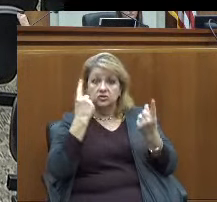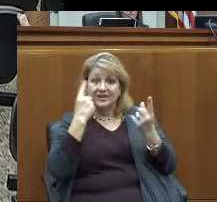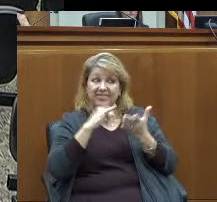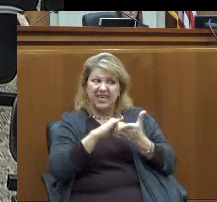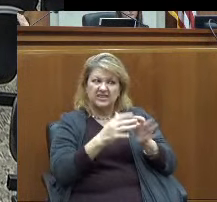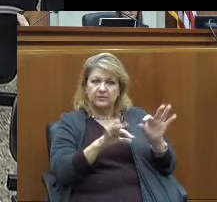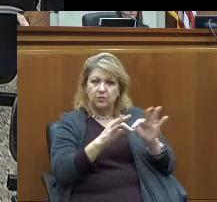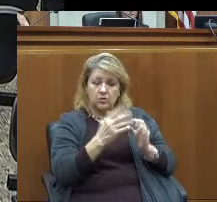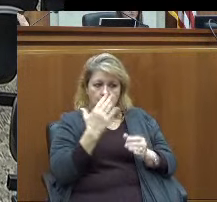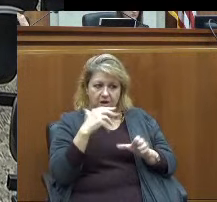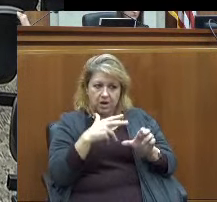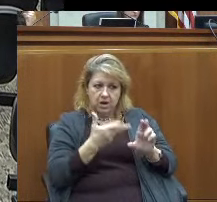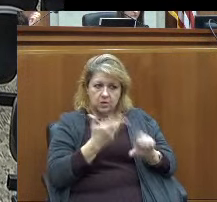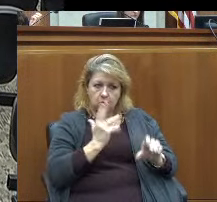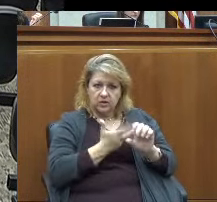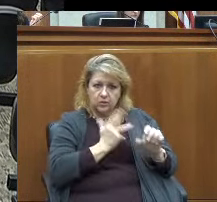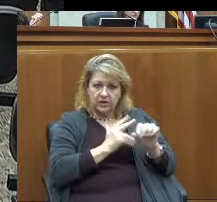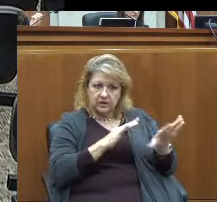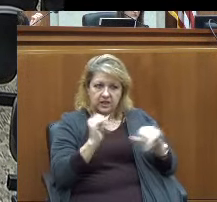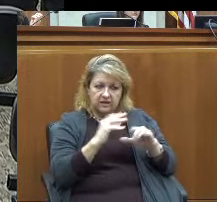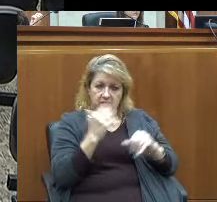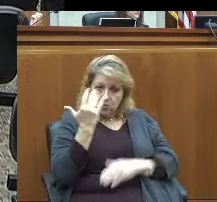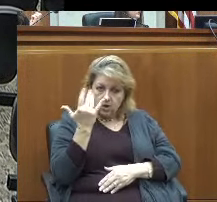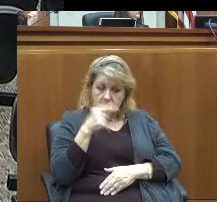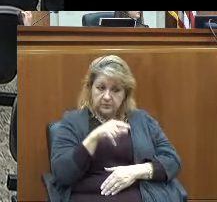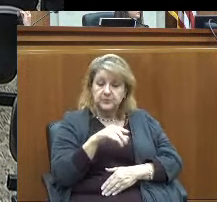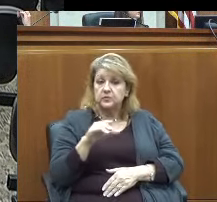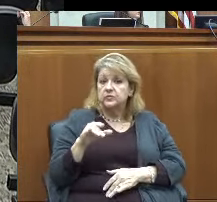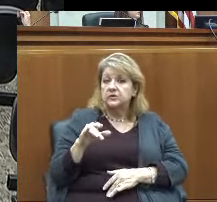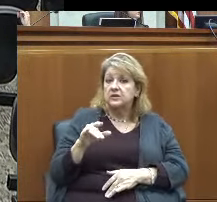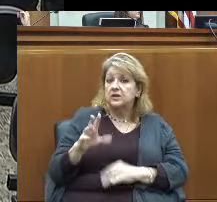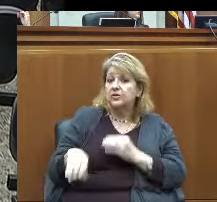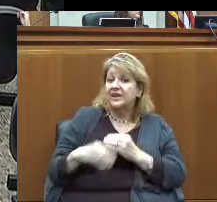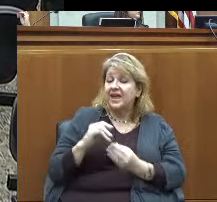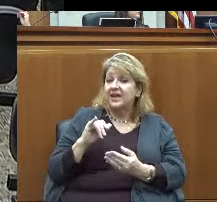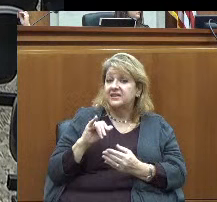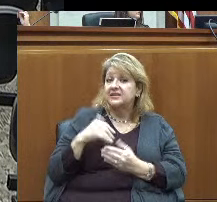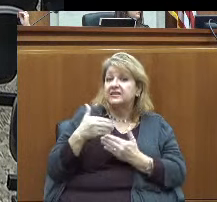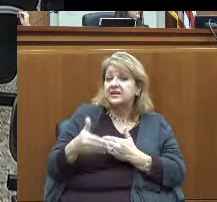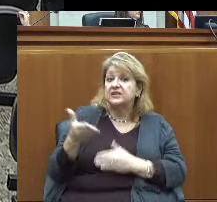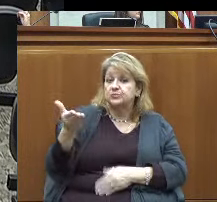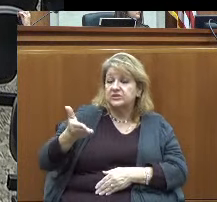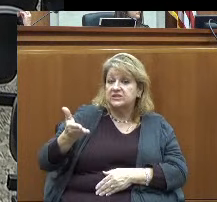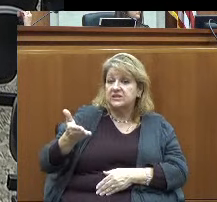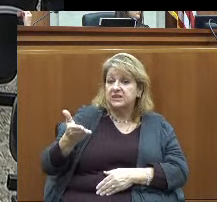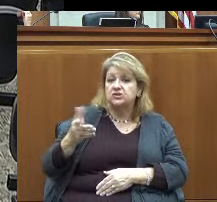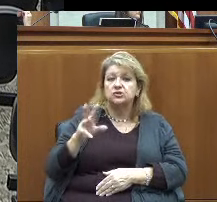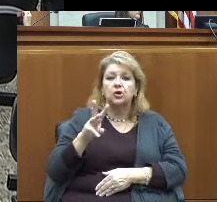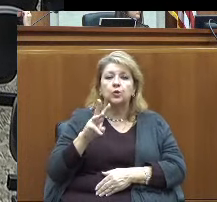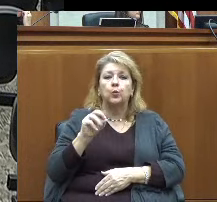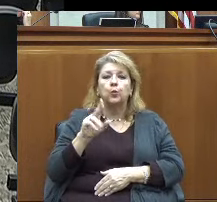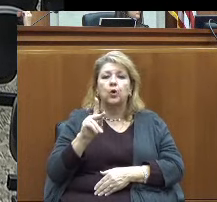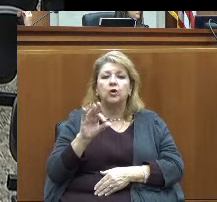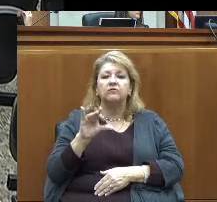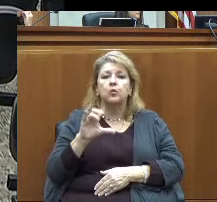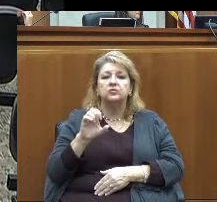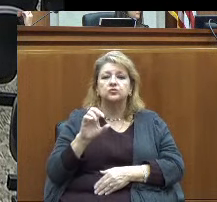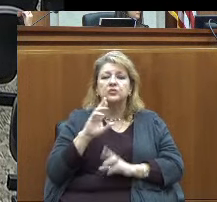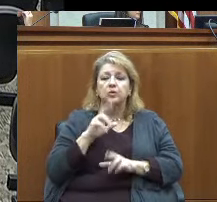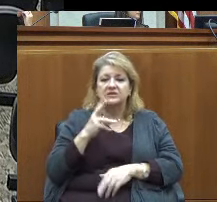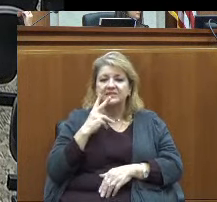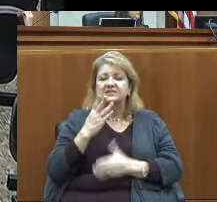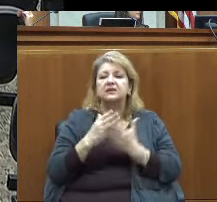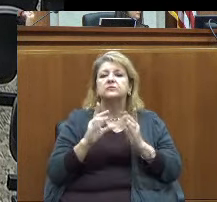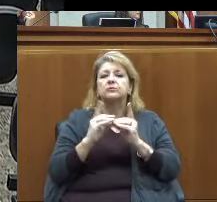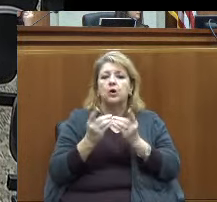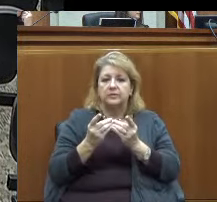important issue to all of us. If I may add to that, I think in one of our next presentations on the workforce report, you'll see some of the department's